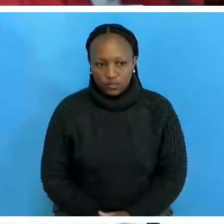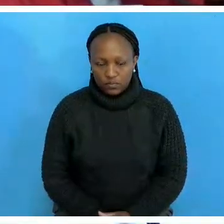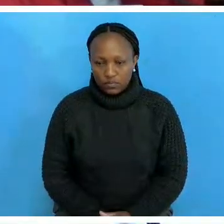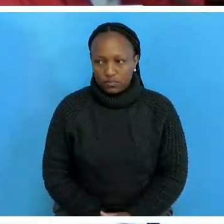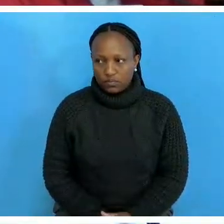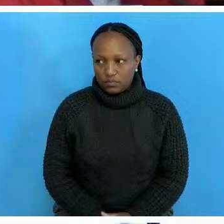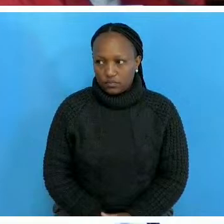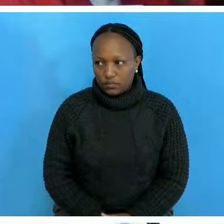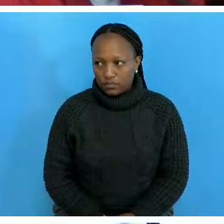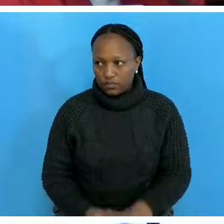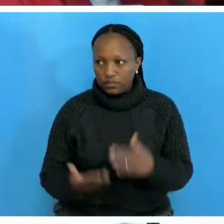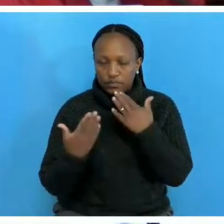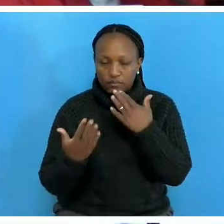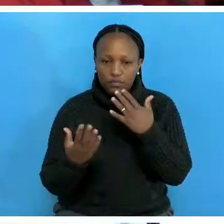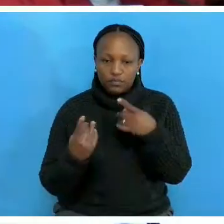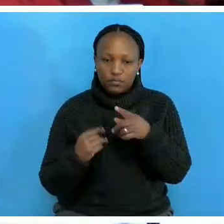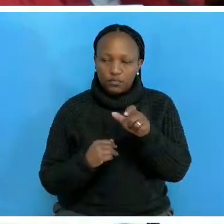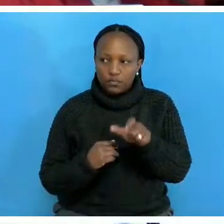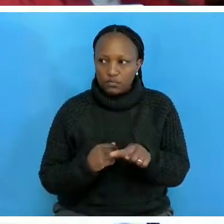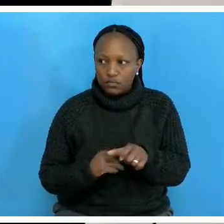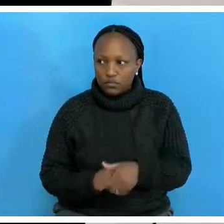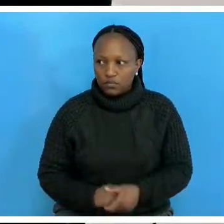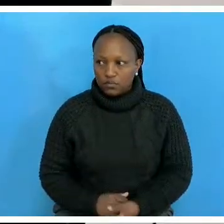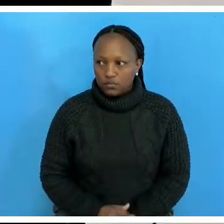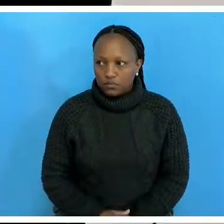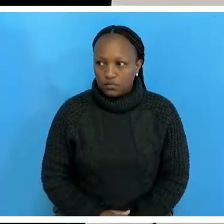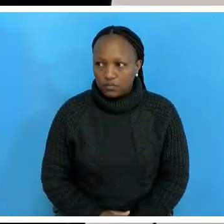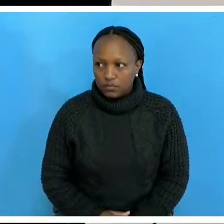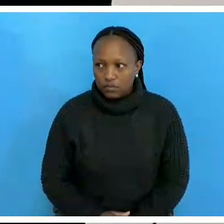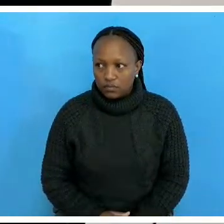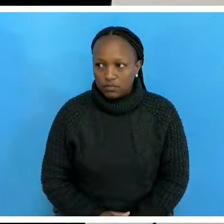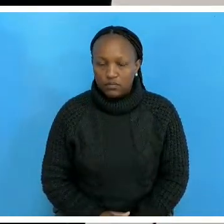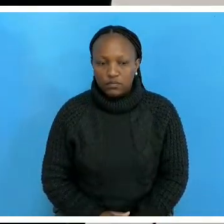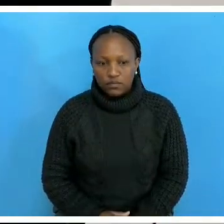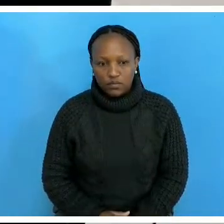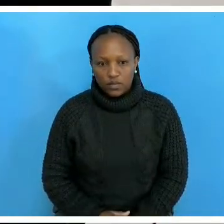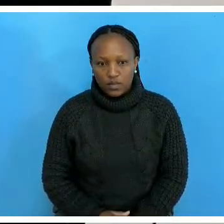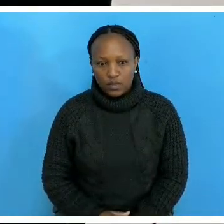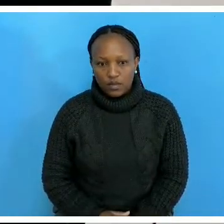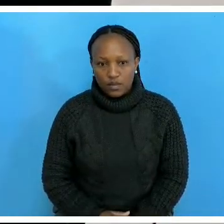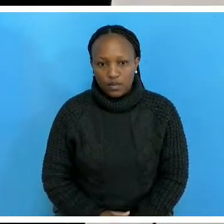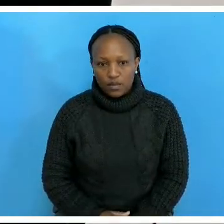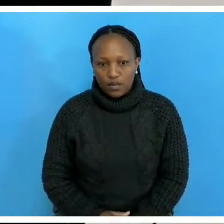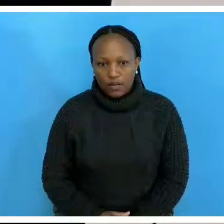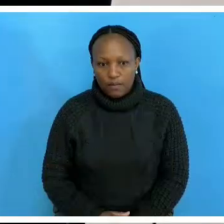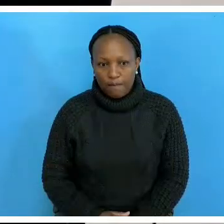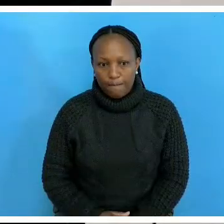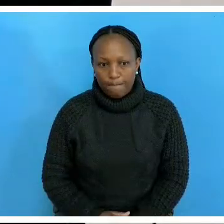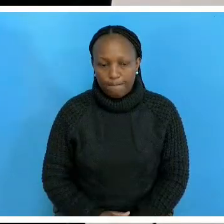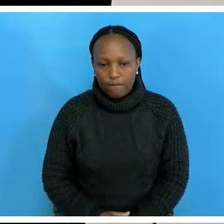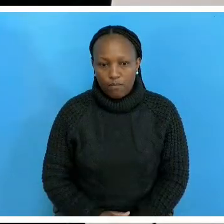Thank you, Chair. Thank you very much. Right. Member Evans?